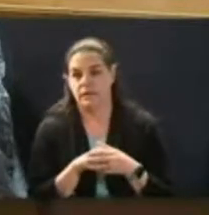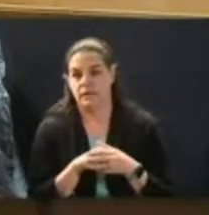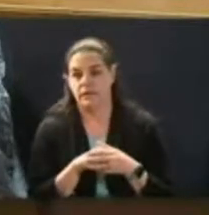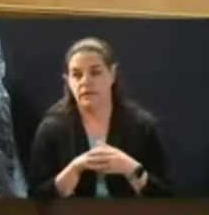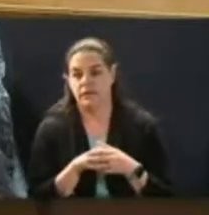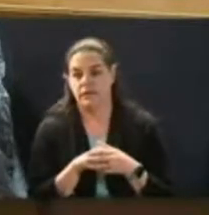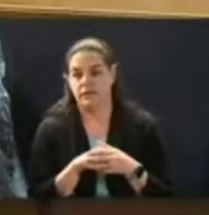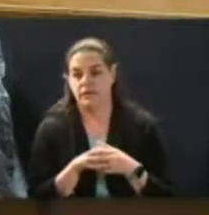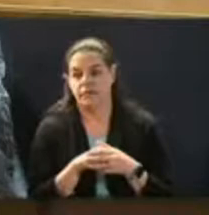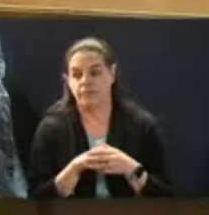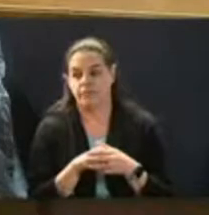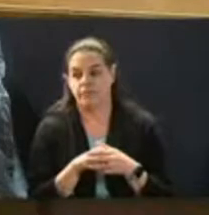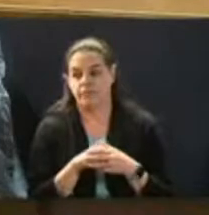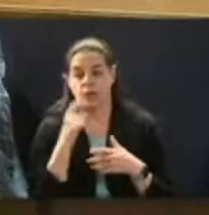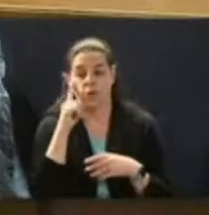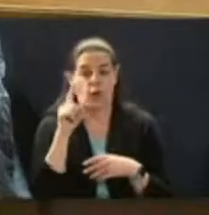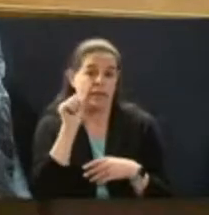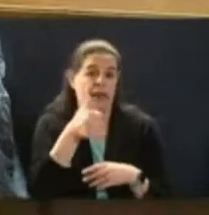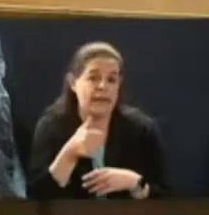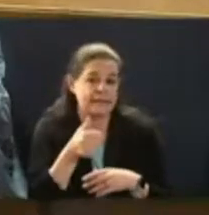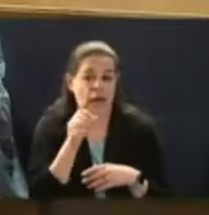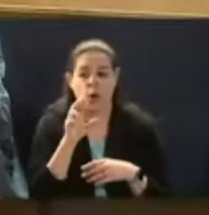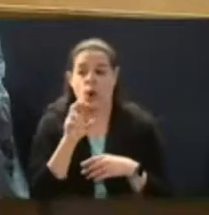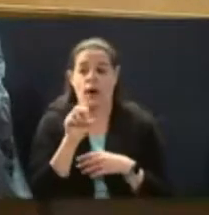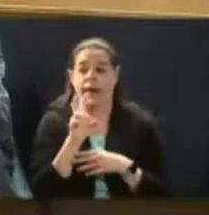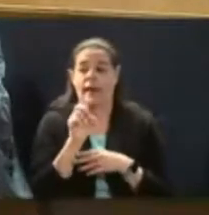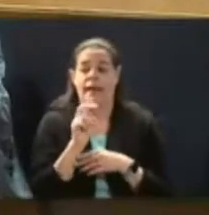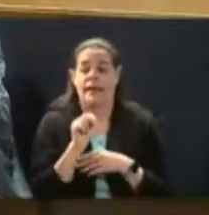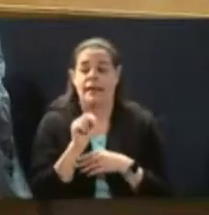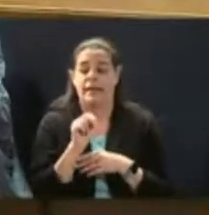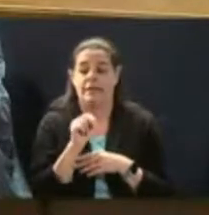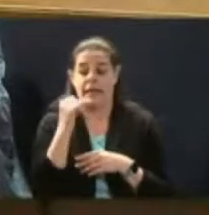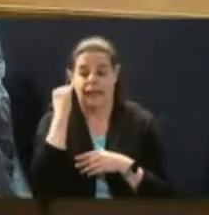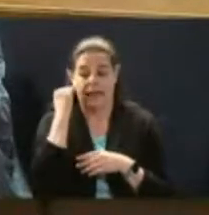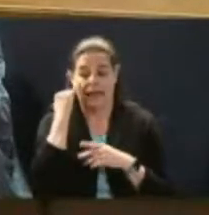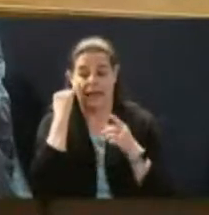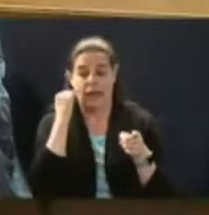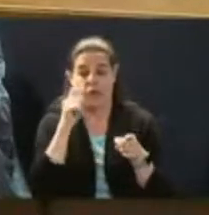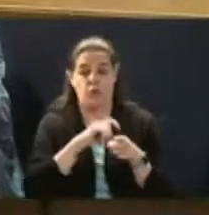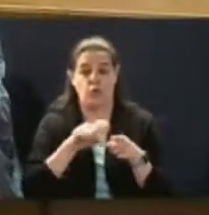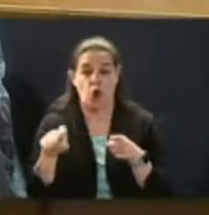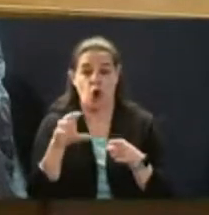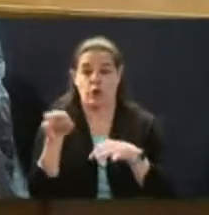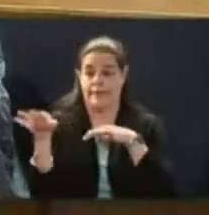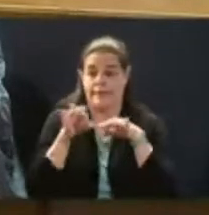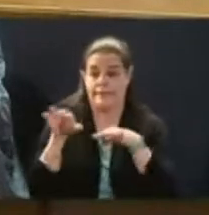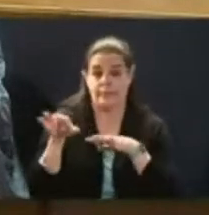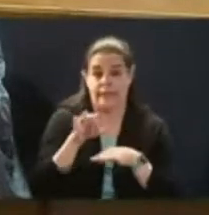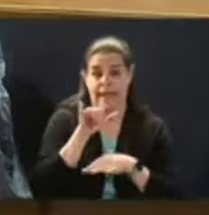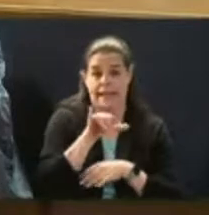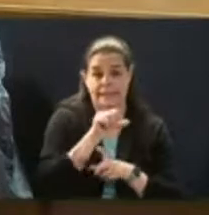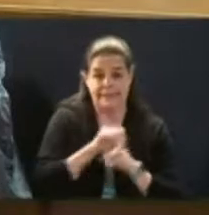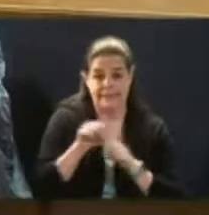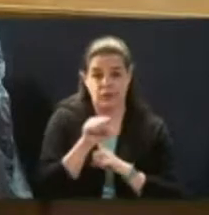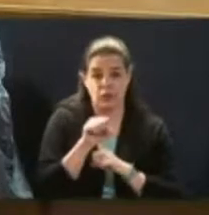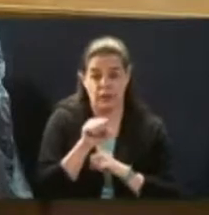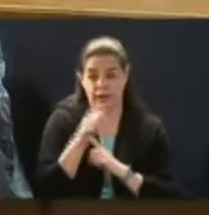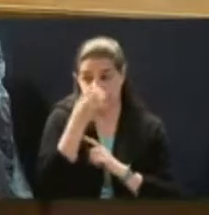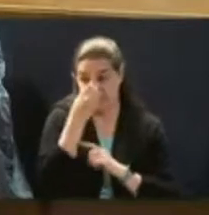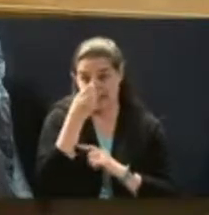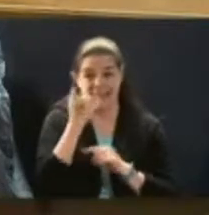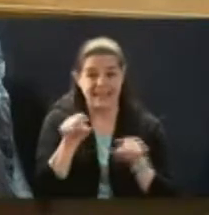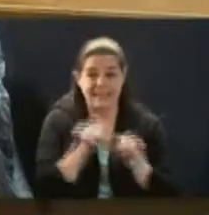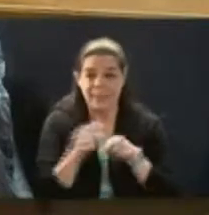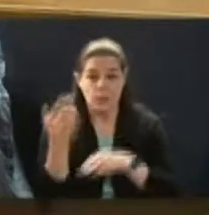for the next day, or even if you call and explain the situation that